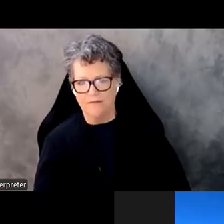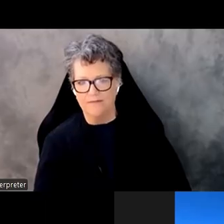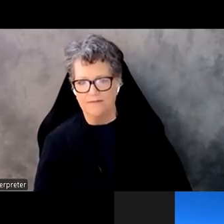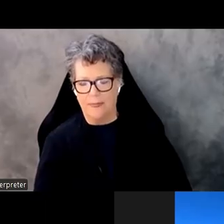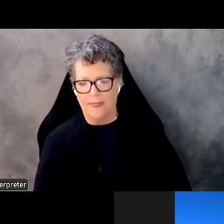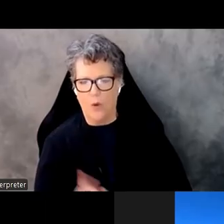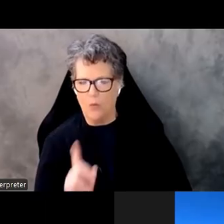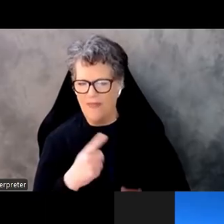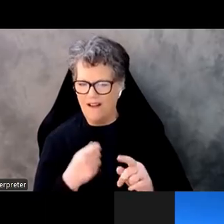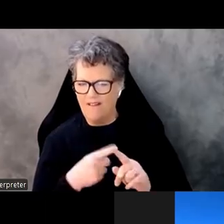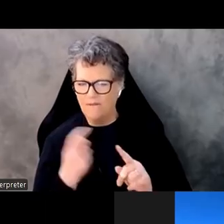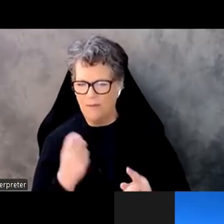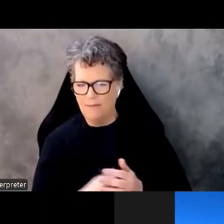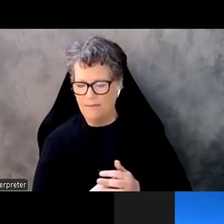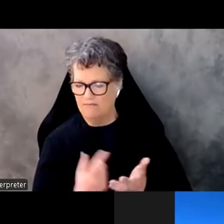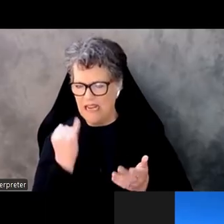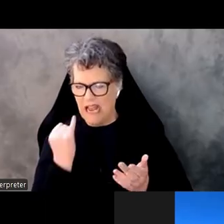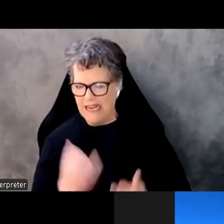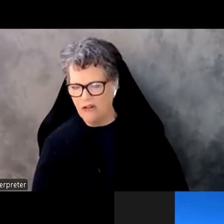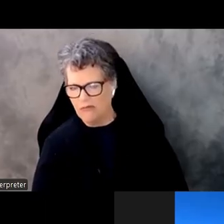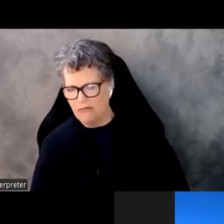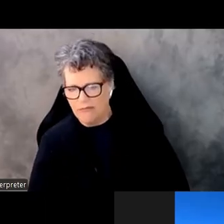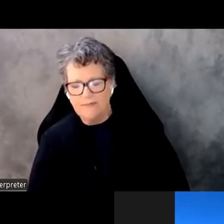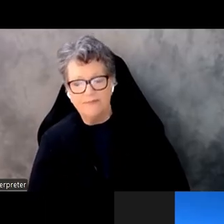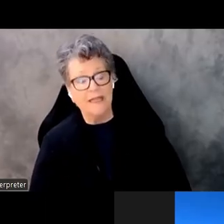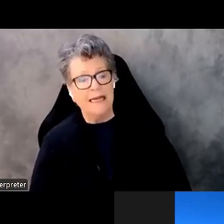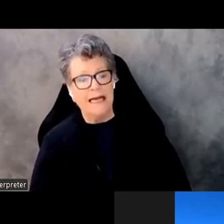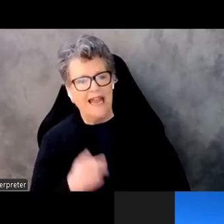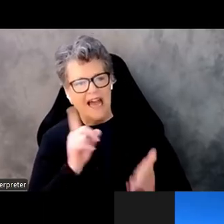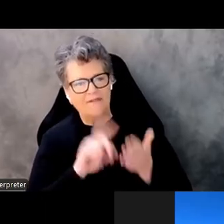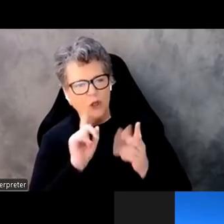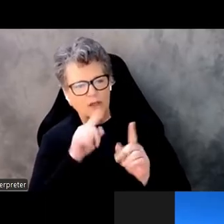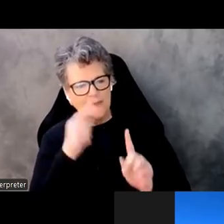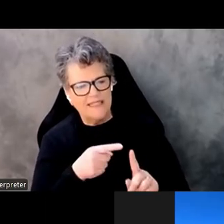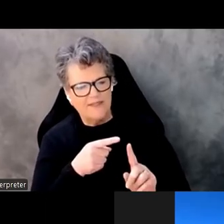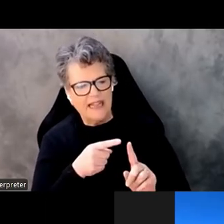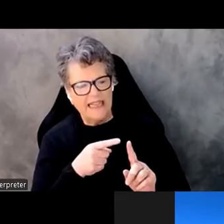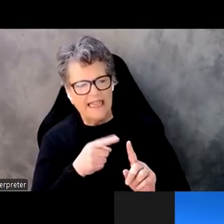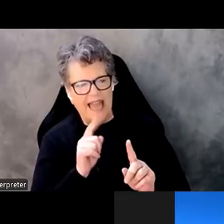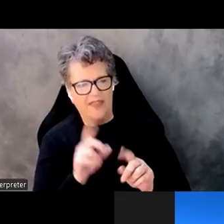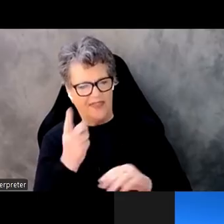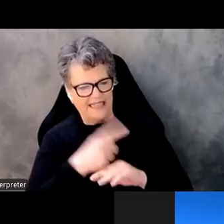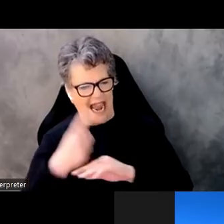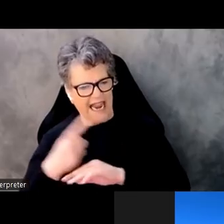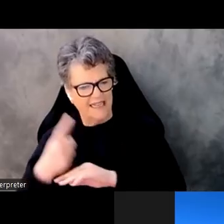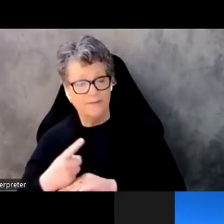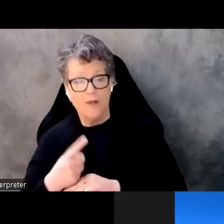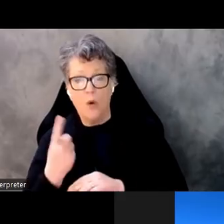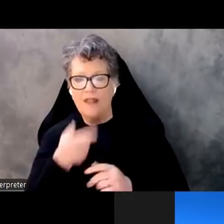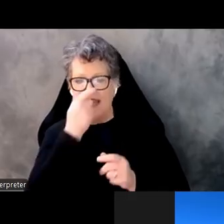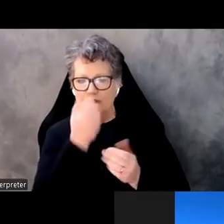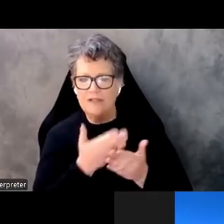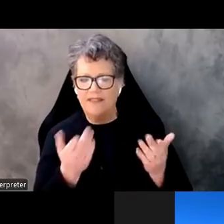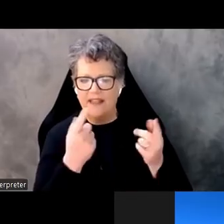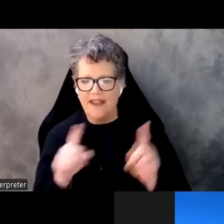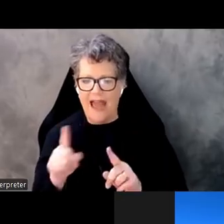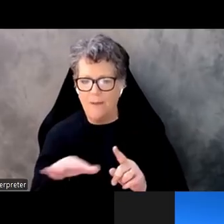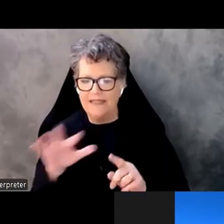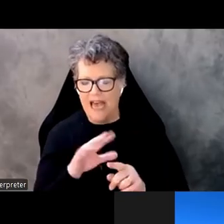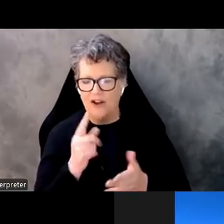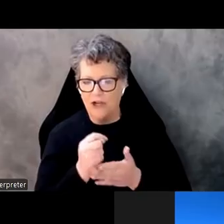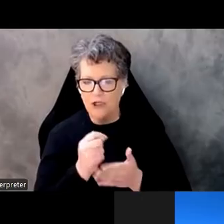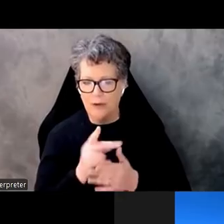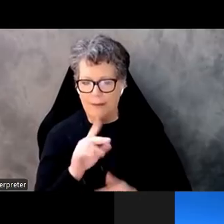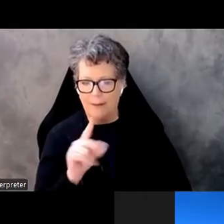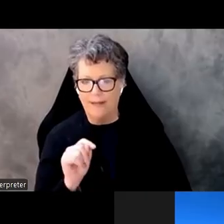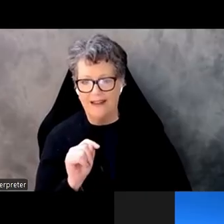Where'd that come from? Any idea? Yeah, so I'd have to look specifically at the days. One of the interesting things that happens out at our treatment plant